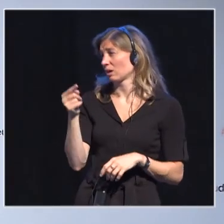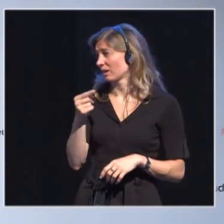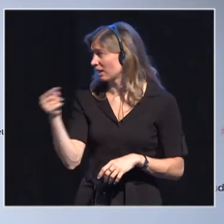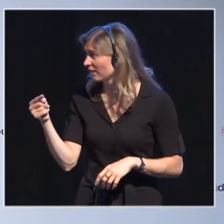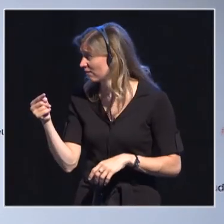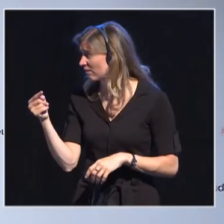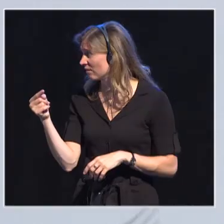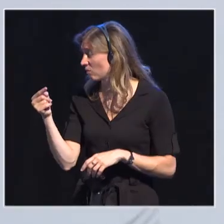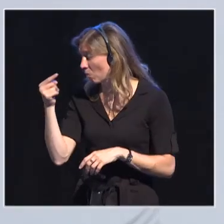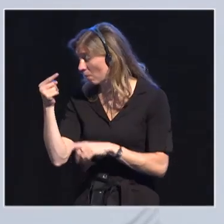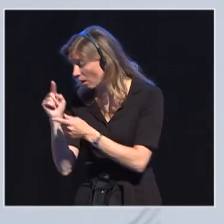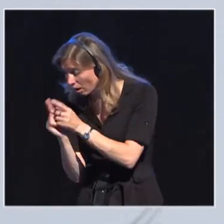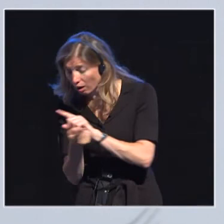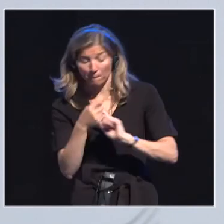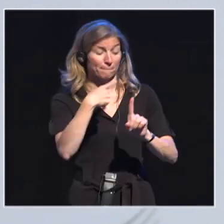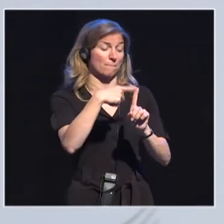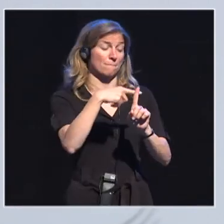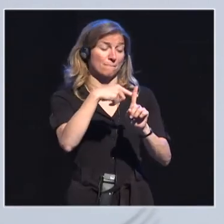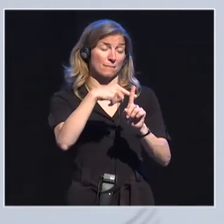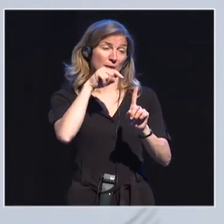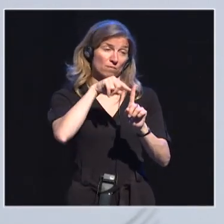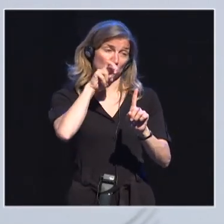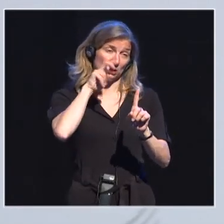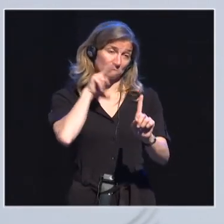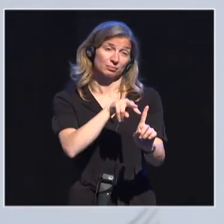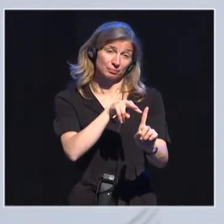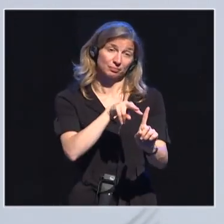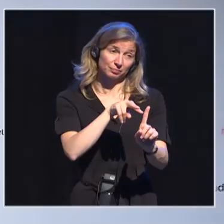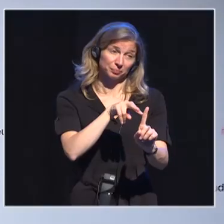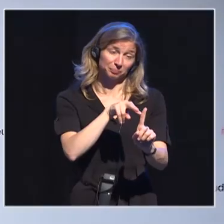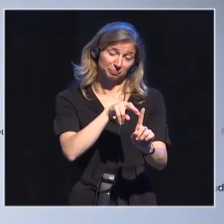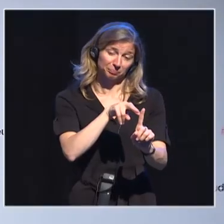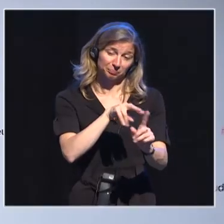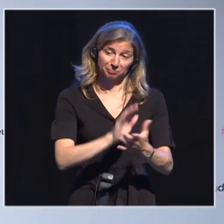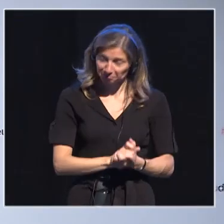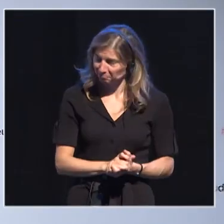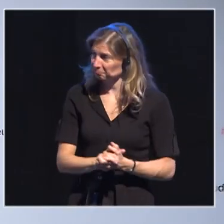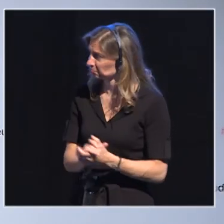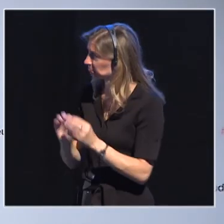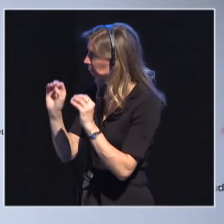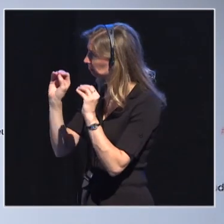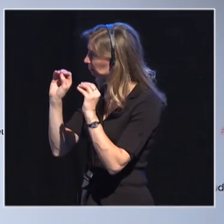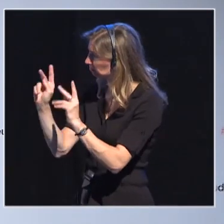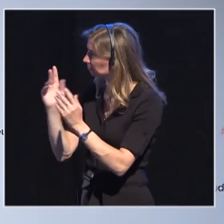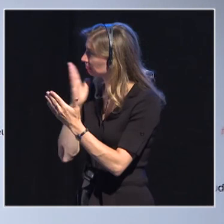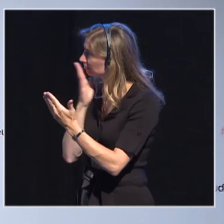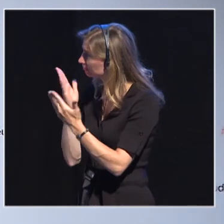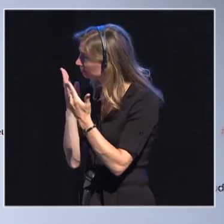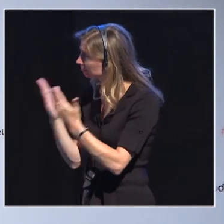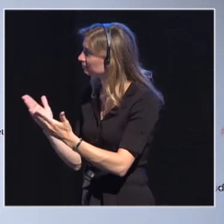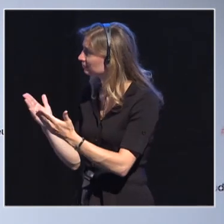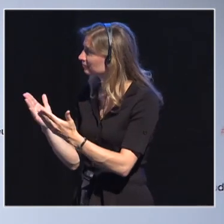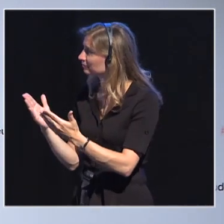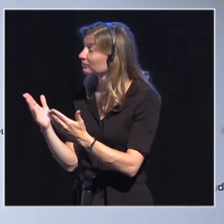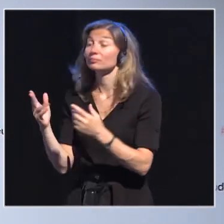I think the positives are really the ones we should get. Thank you. Thank you. So this debate on digitalization has